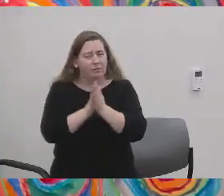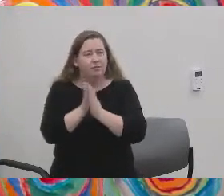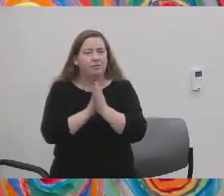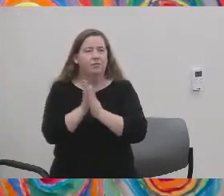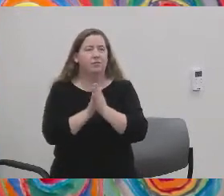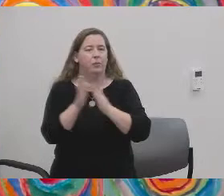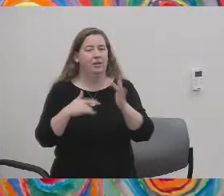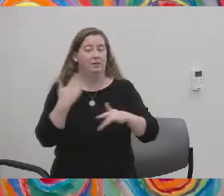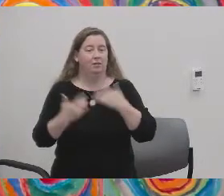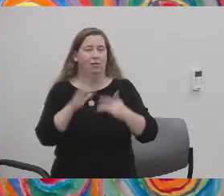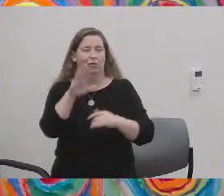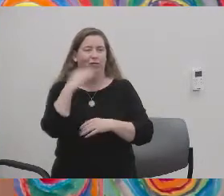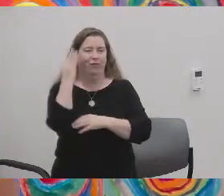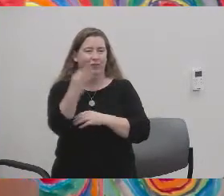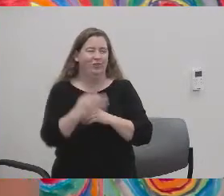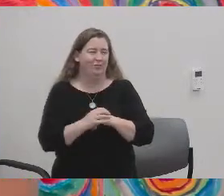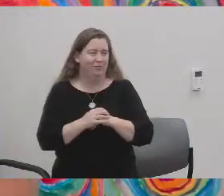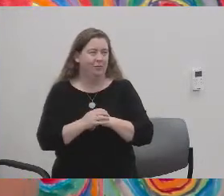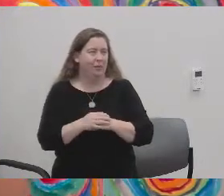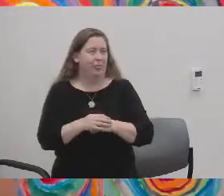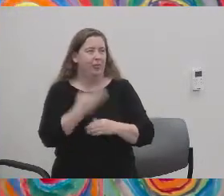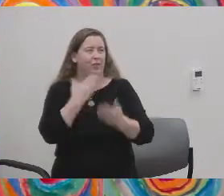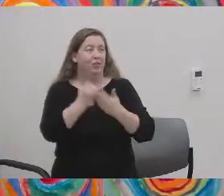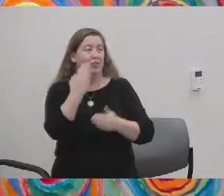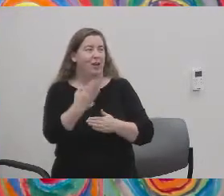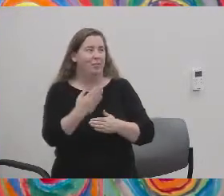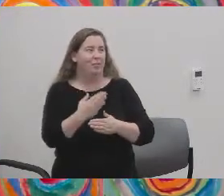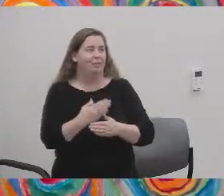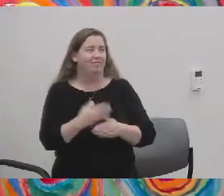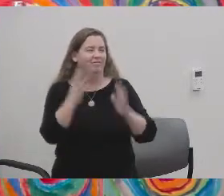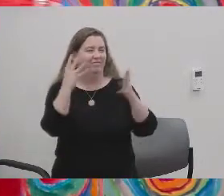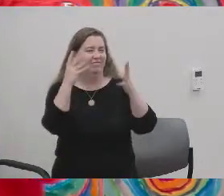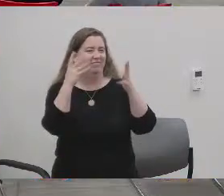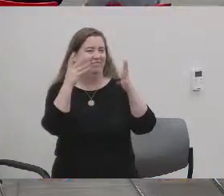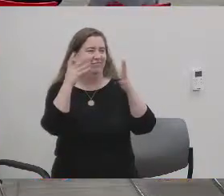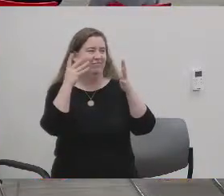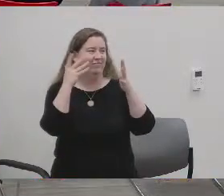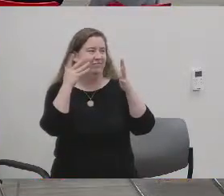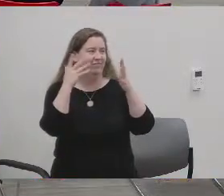excited for the future for us. Good job, girls. One more time, can we get up for the girls?